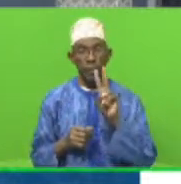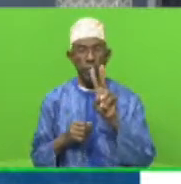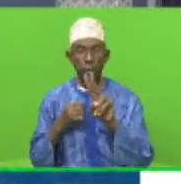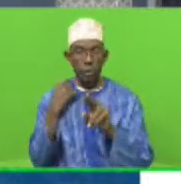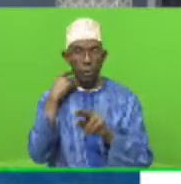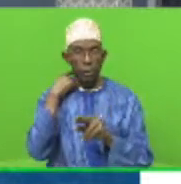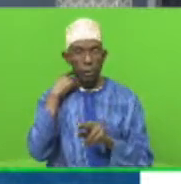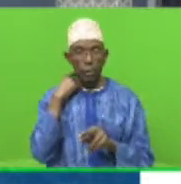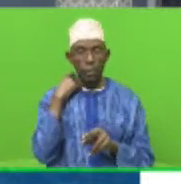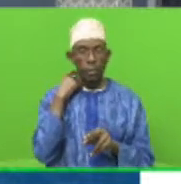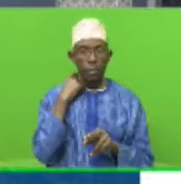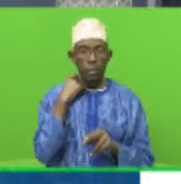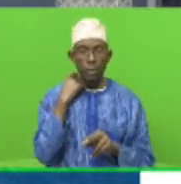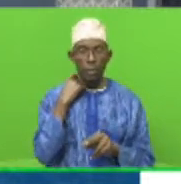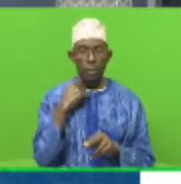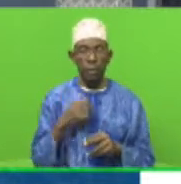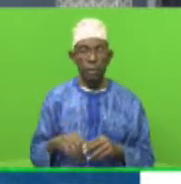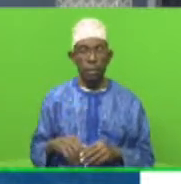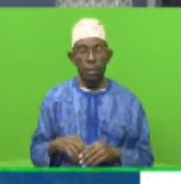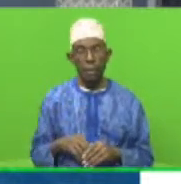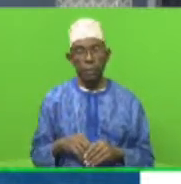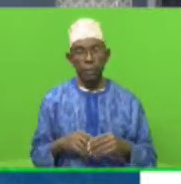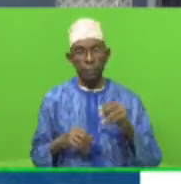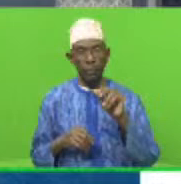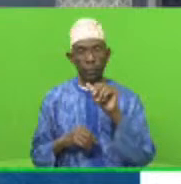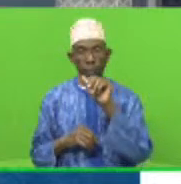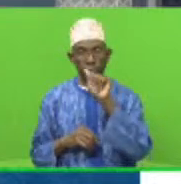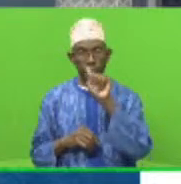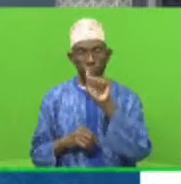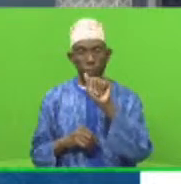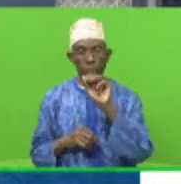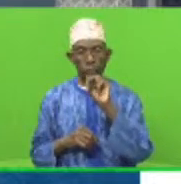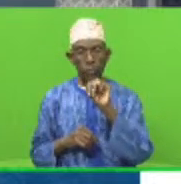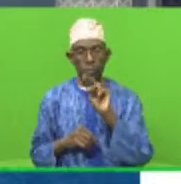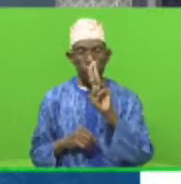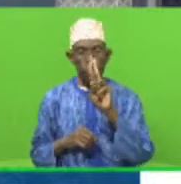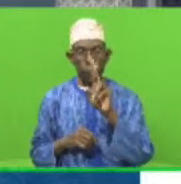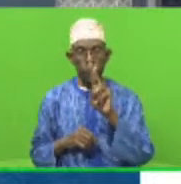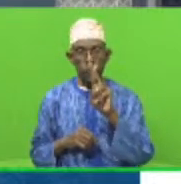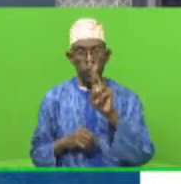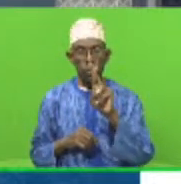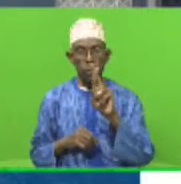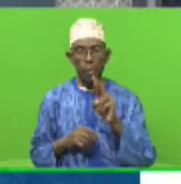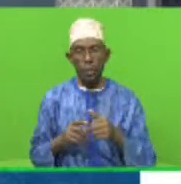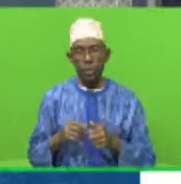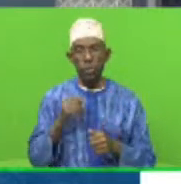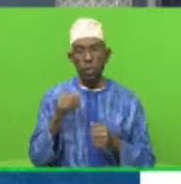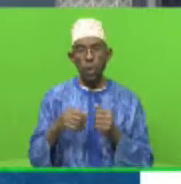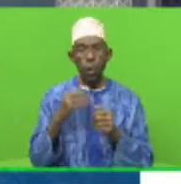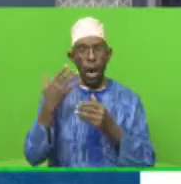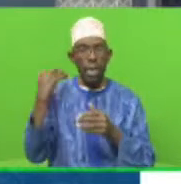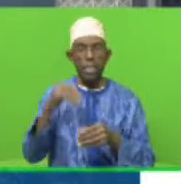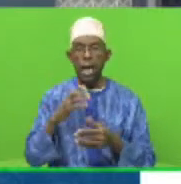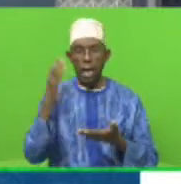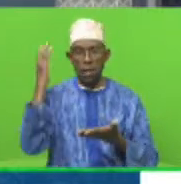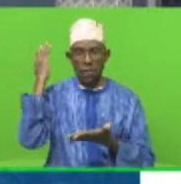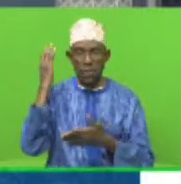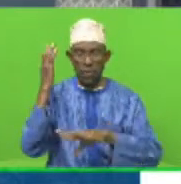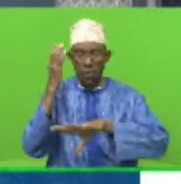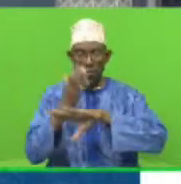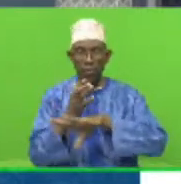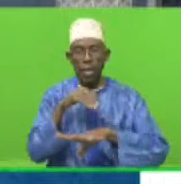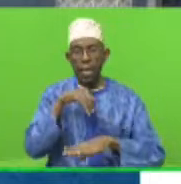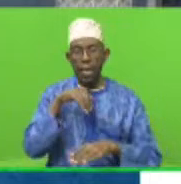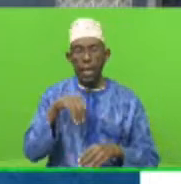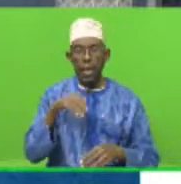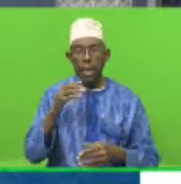incident, Amr ibn al-As, radiallahu anhu, he used to know Musaylima al-Kadhab. The Arabs have a very interesting